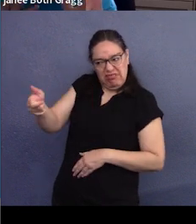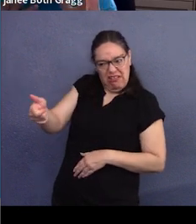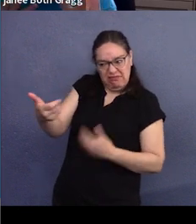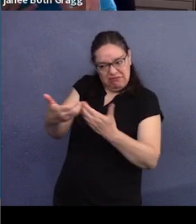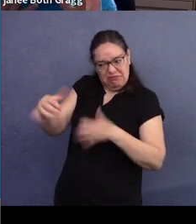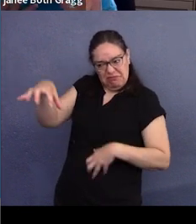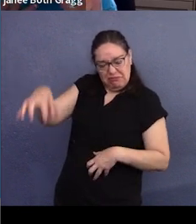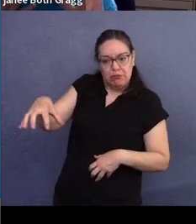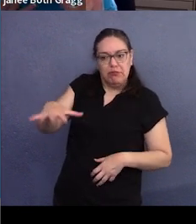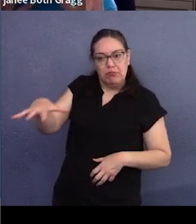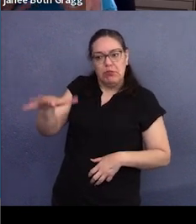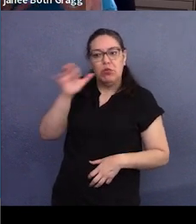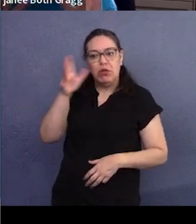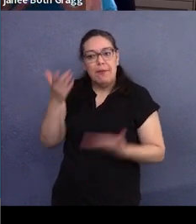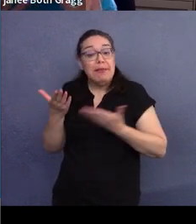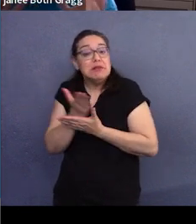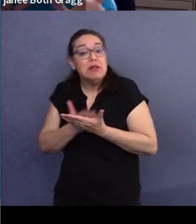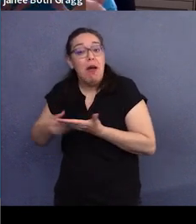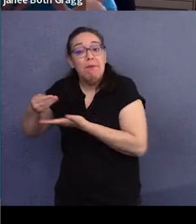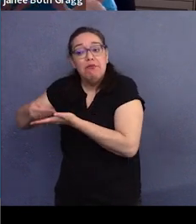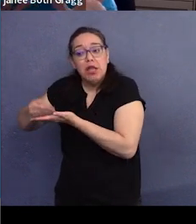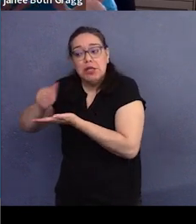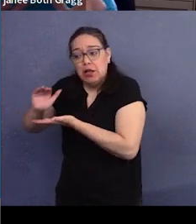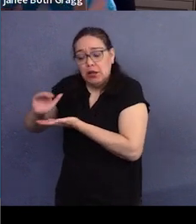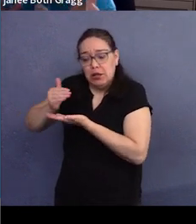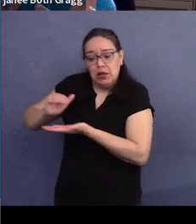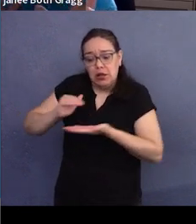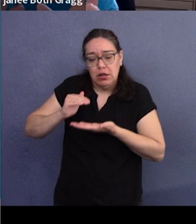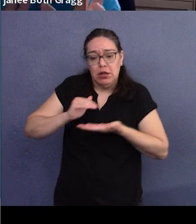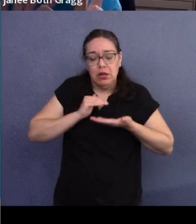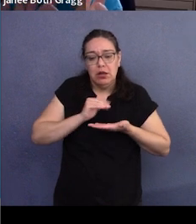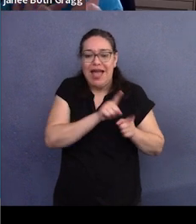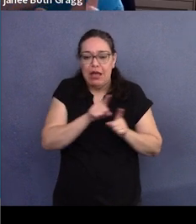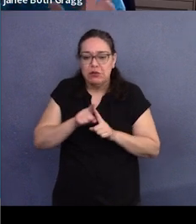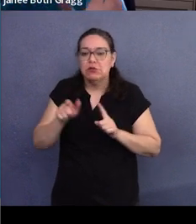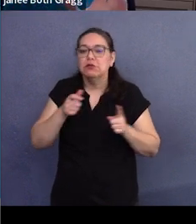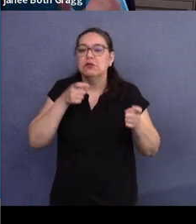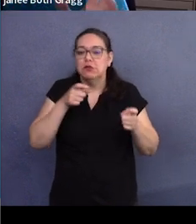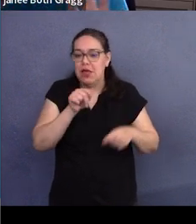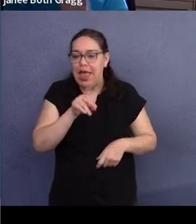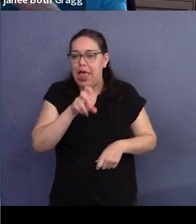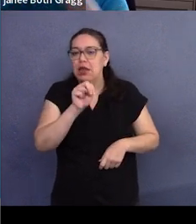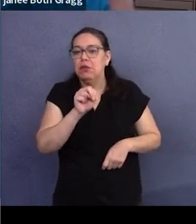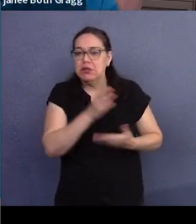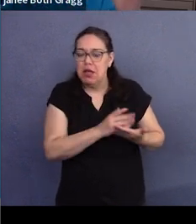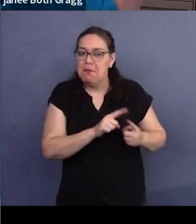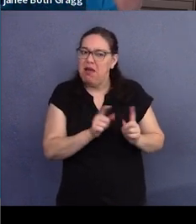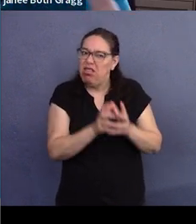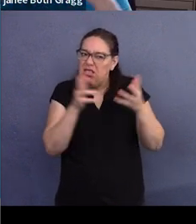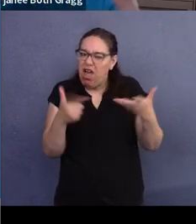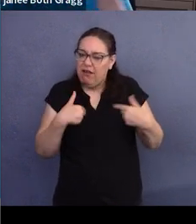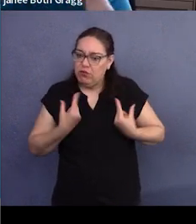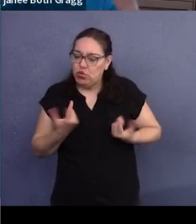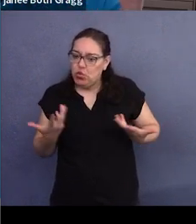some funding might come to me as administrative, but also I think a lot of what I do is facilitating